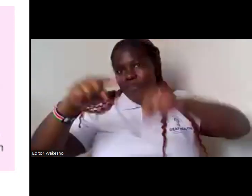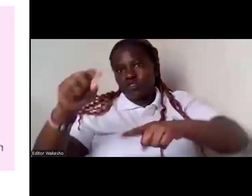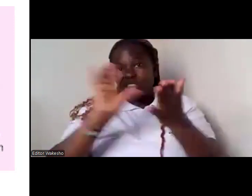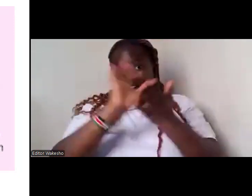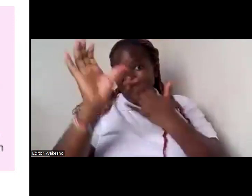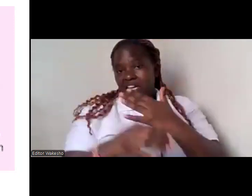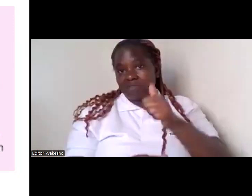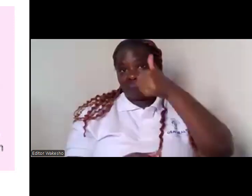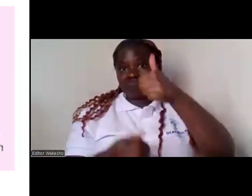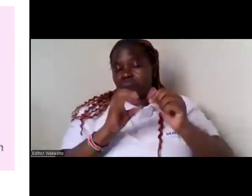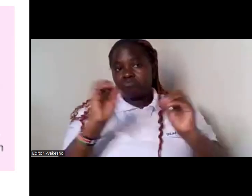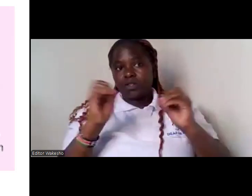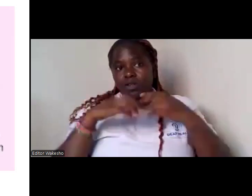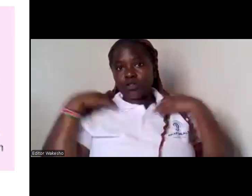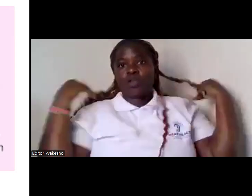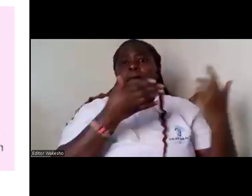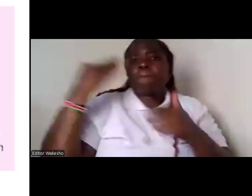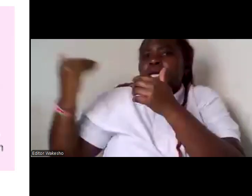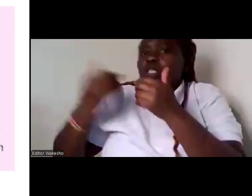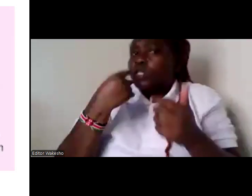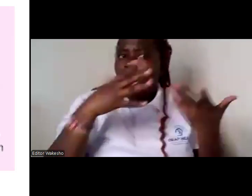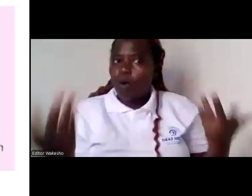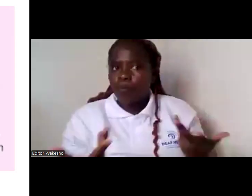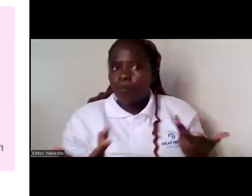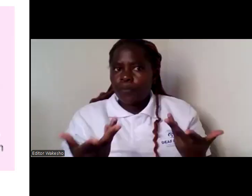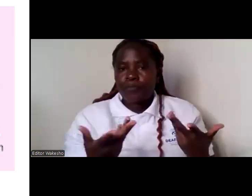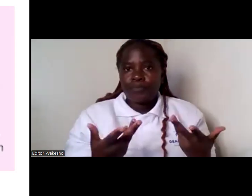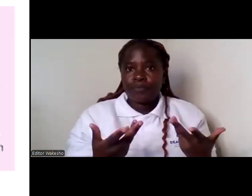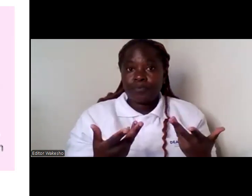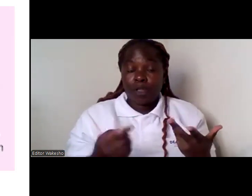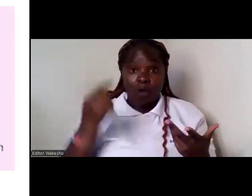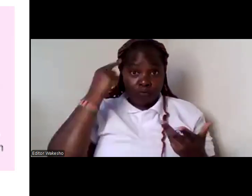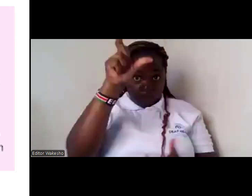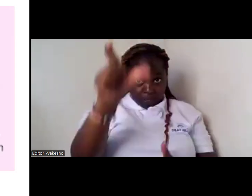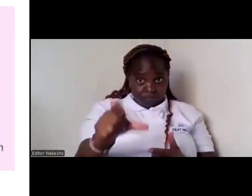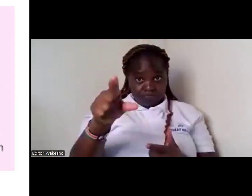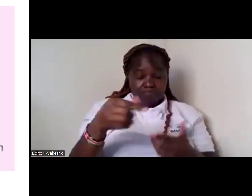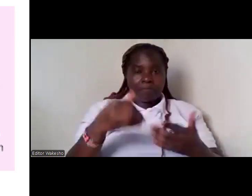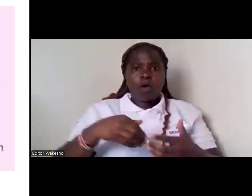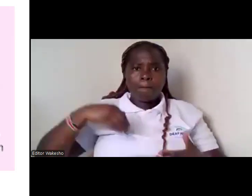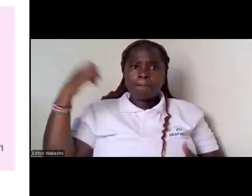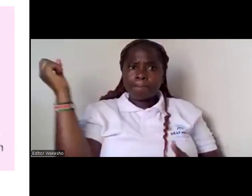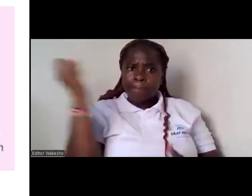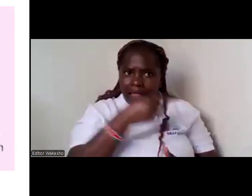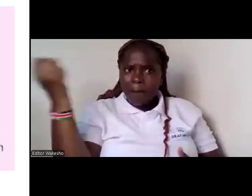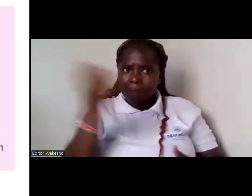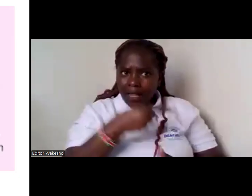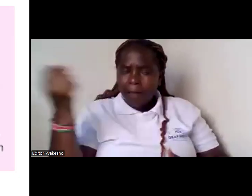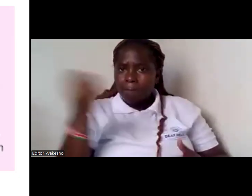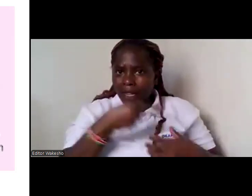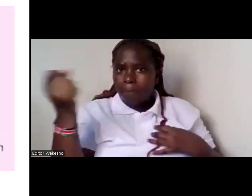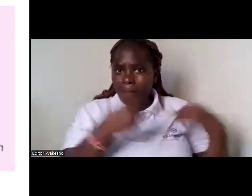So the best way to put it is, for someone who maybe gets regular periods, maybe they get one period every